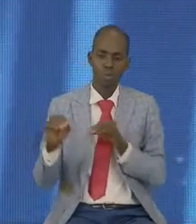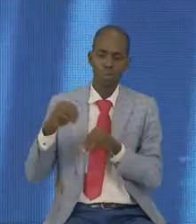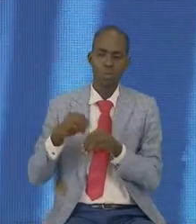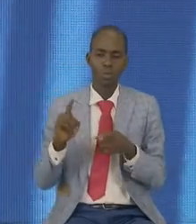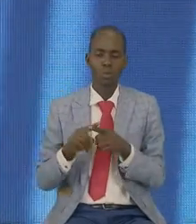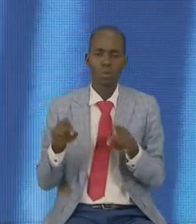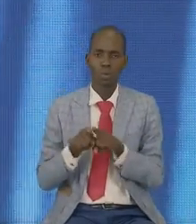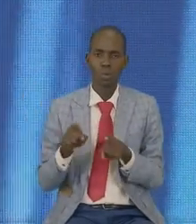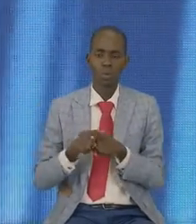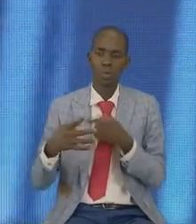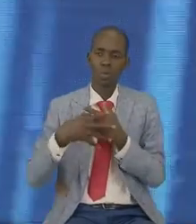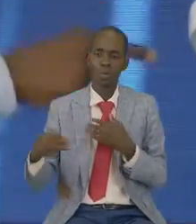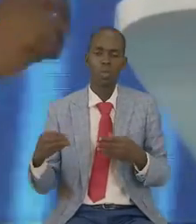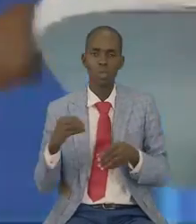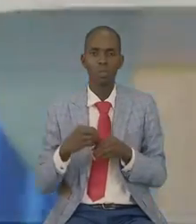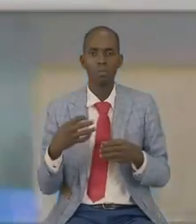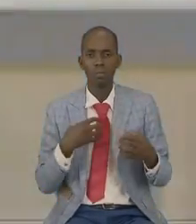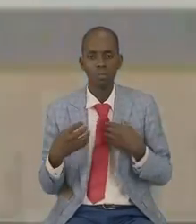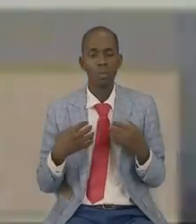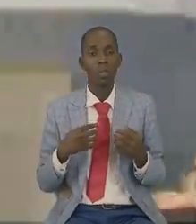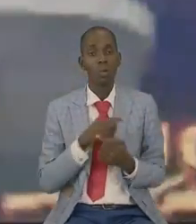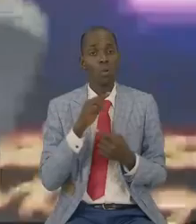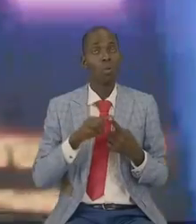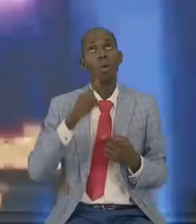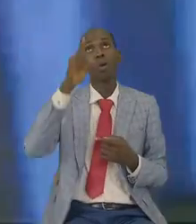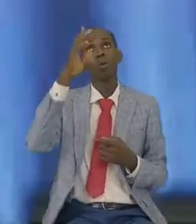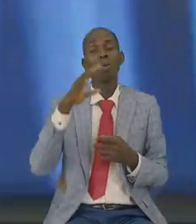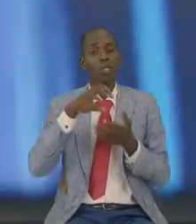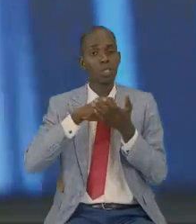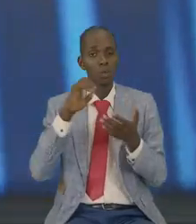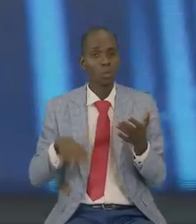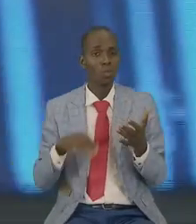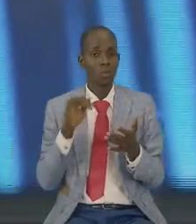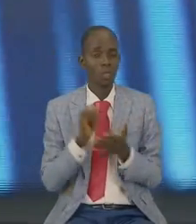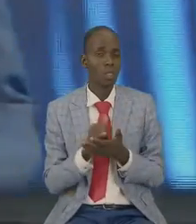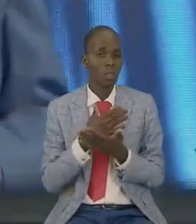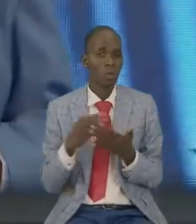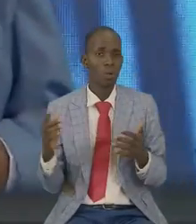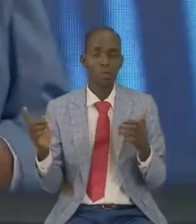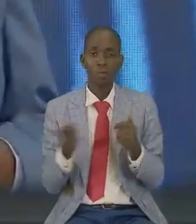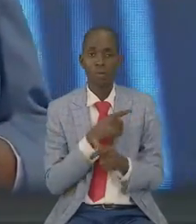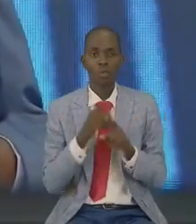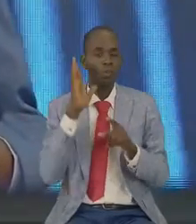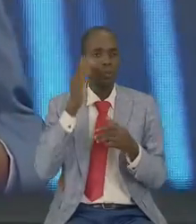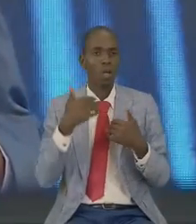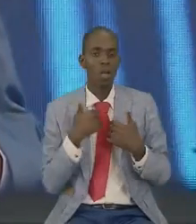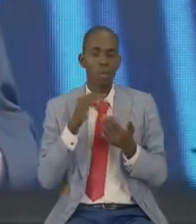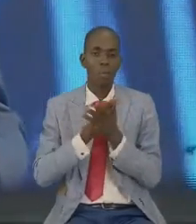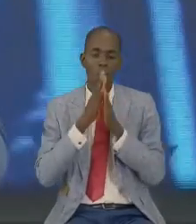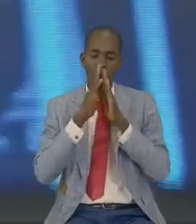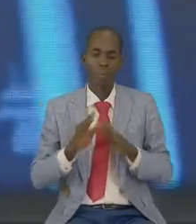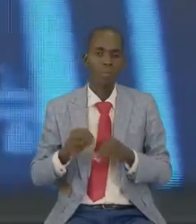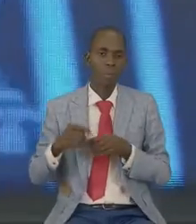grumble, and to complain. When God takes that away, first, there's peace in our heart.